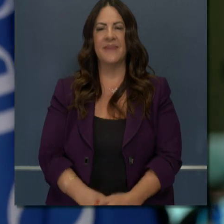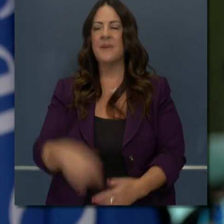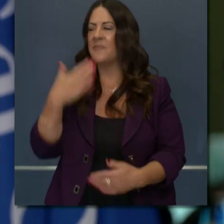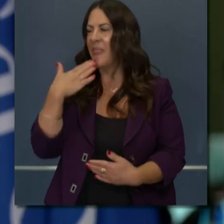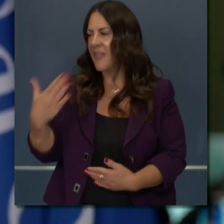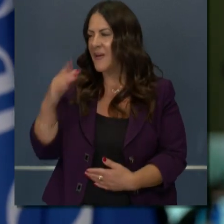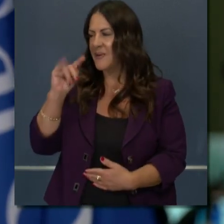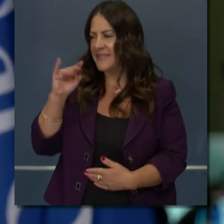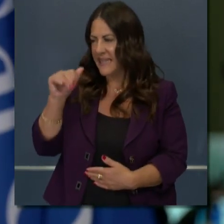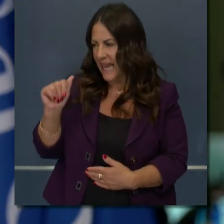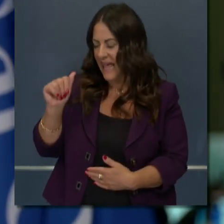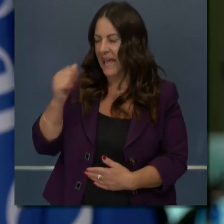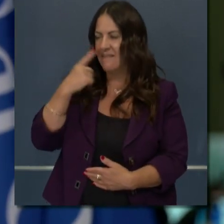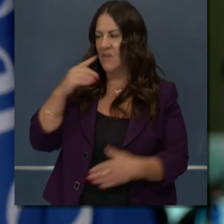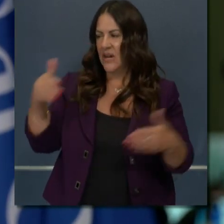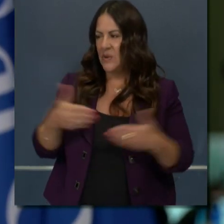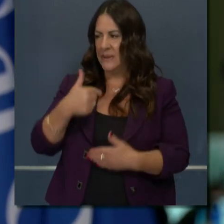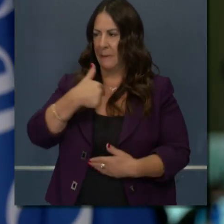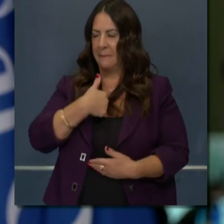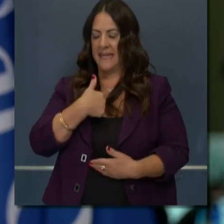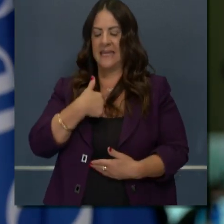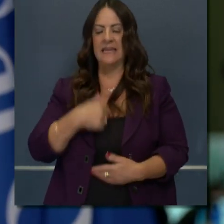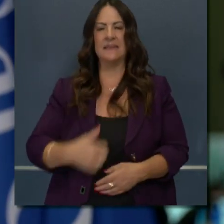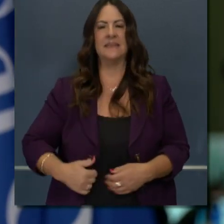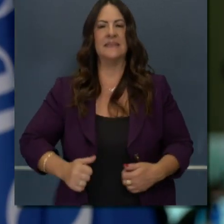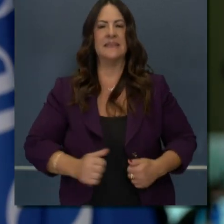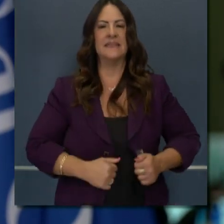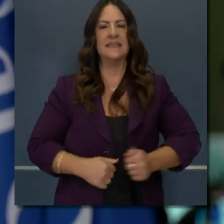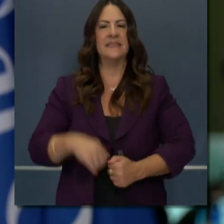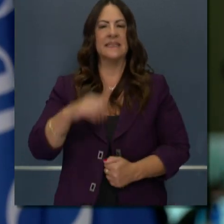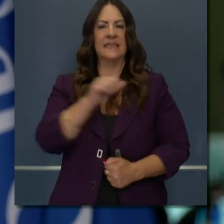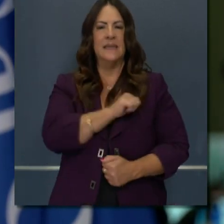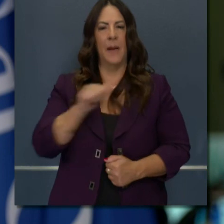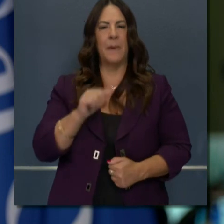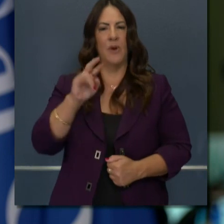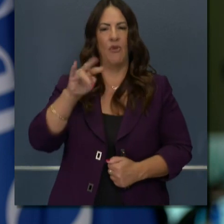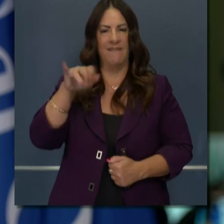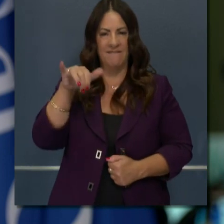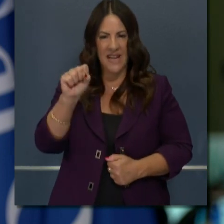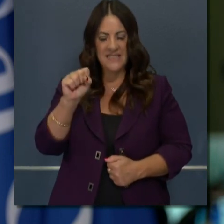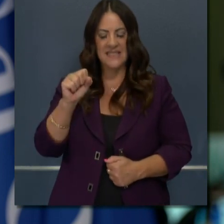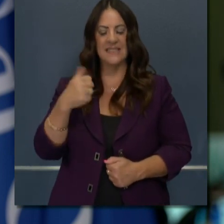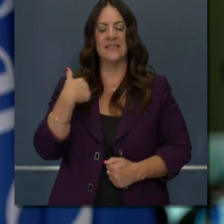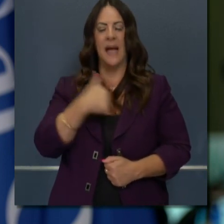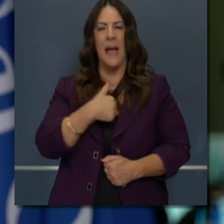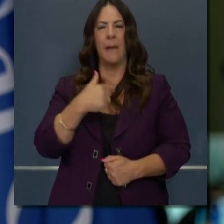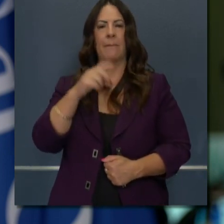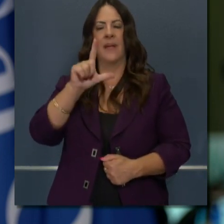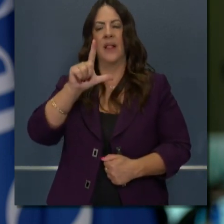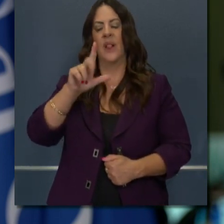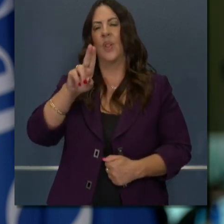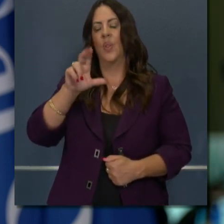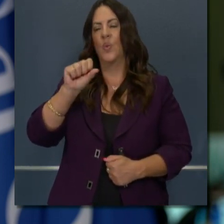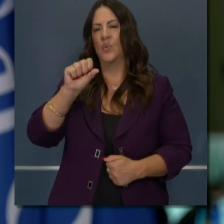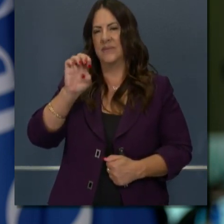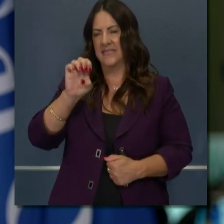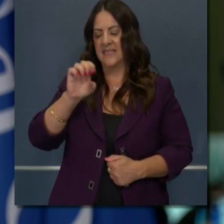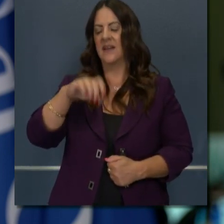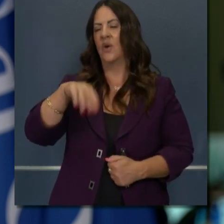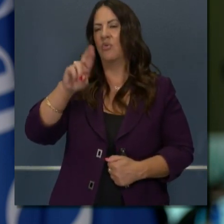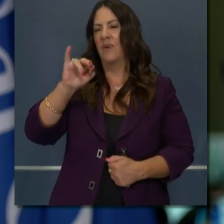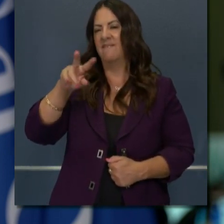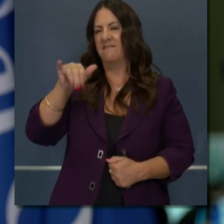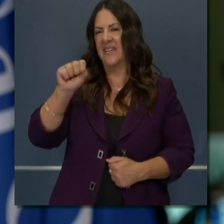Thank you, Tina, for the introduction, and Cal OES for having me here today. My name is Luz Rivas. I